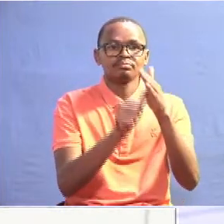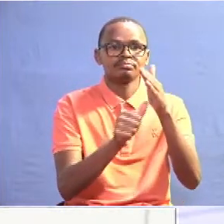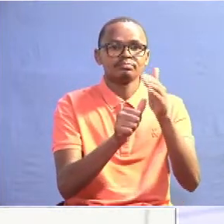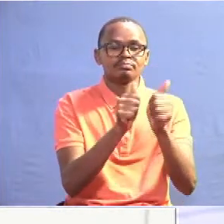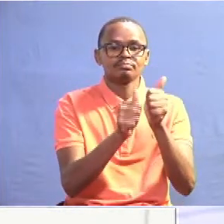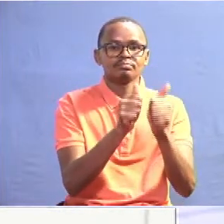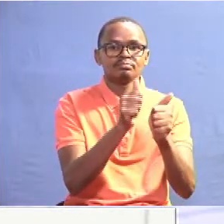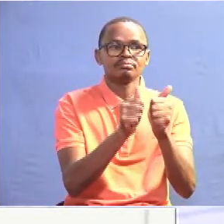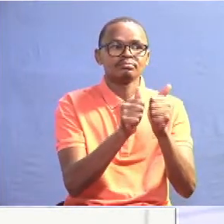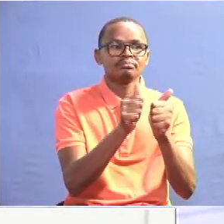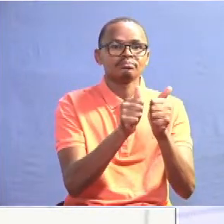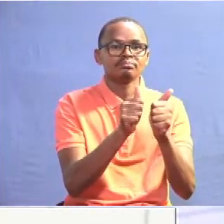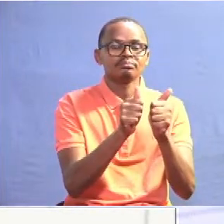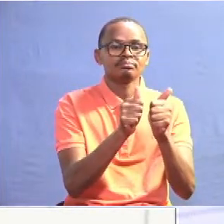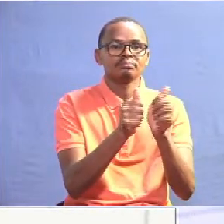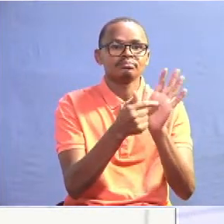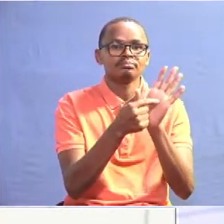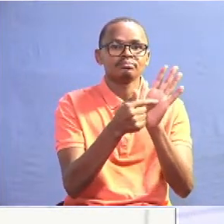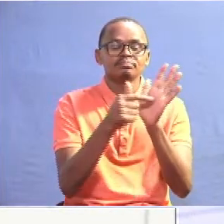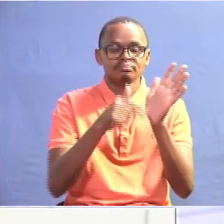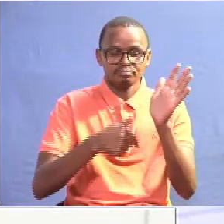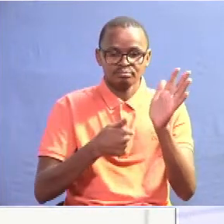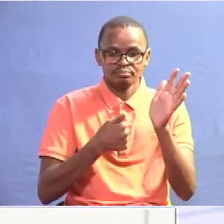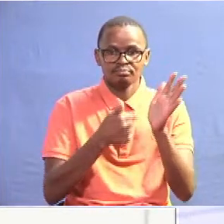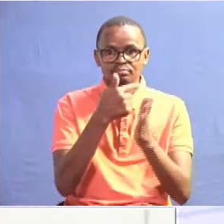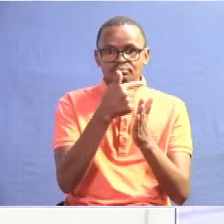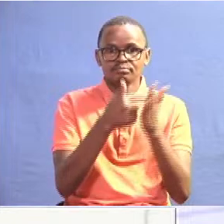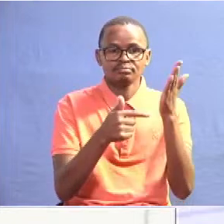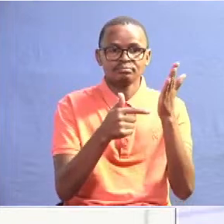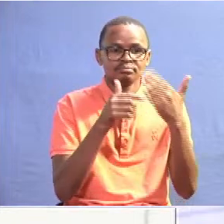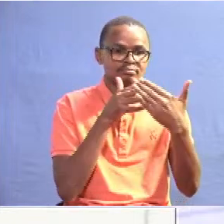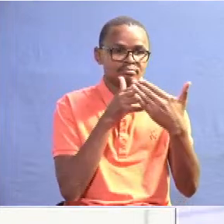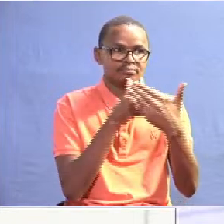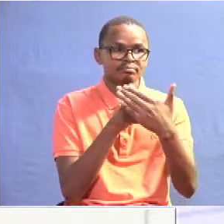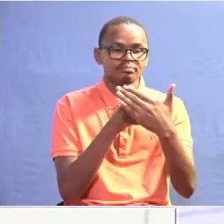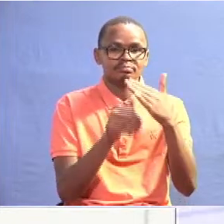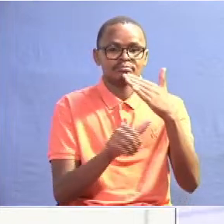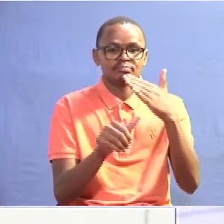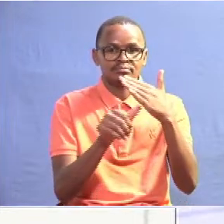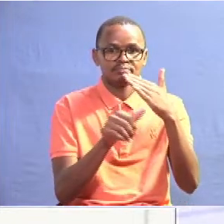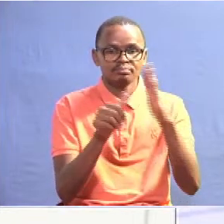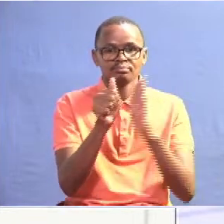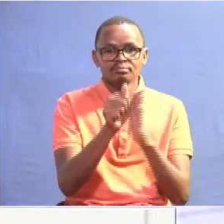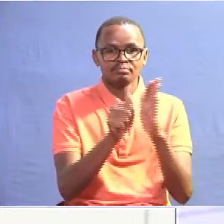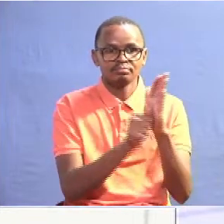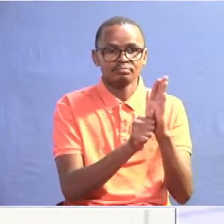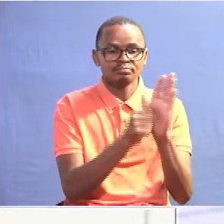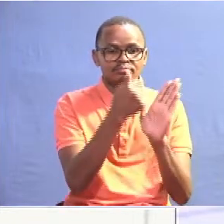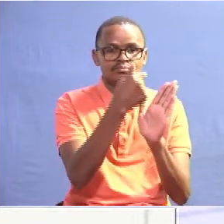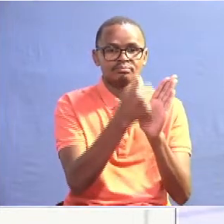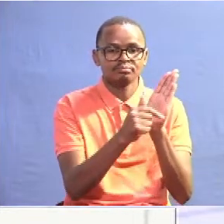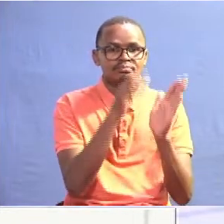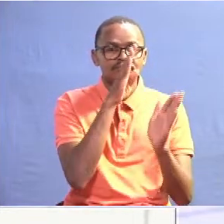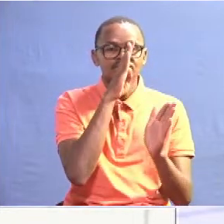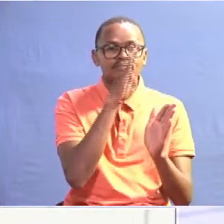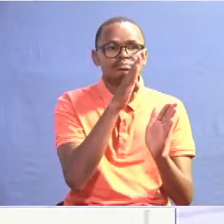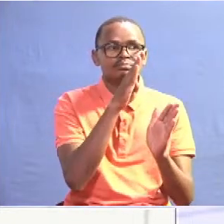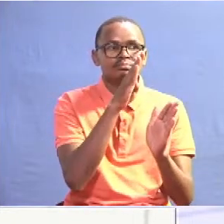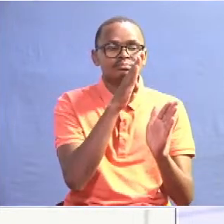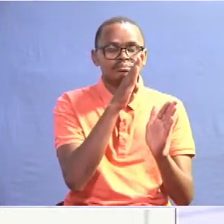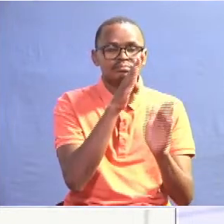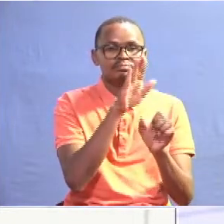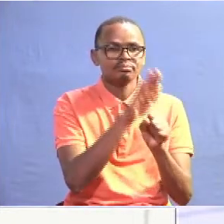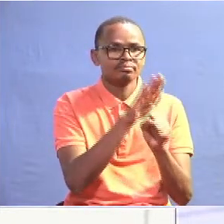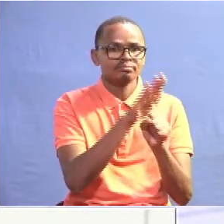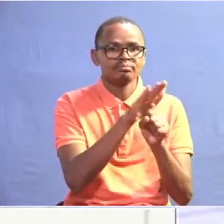one can actually express himself and what is prohibited under this act. And this is what has been really sparking a